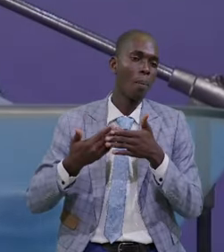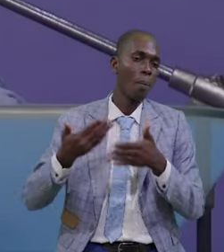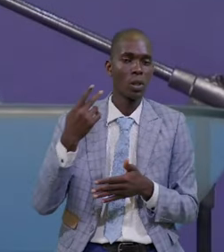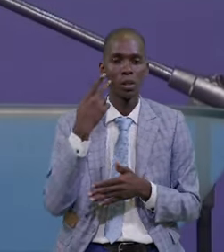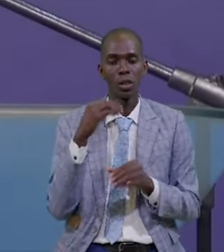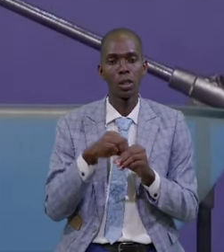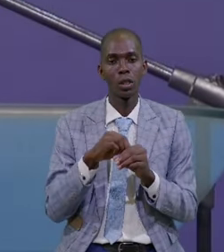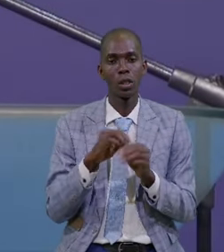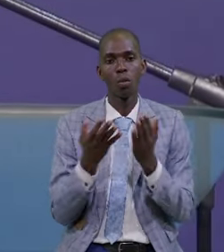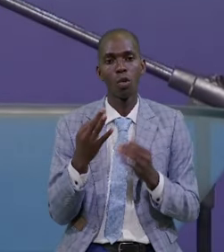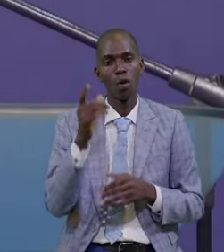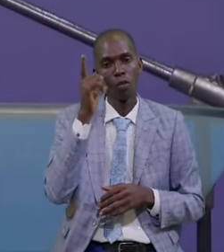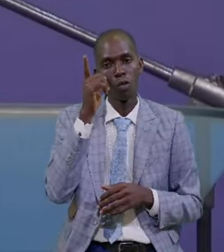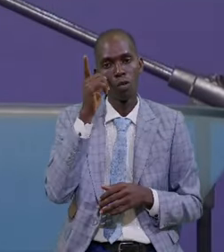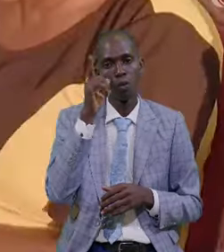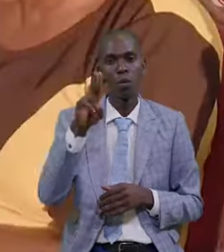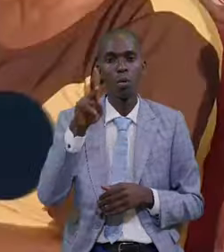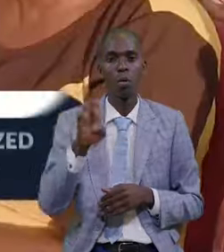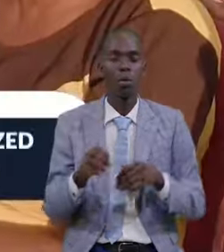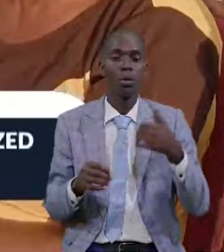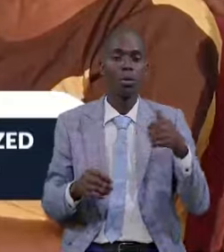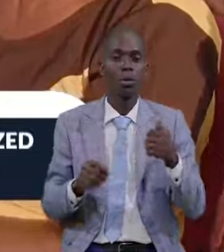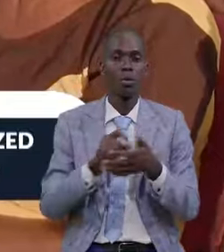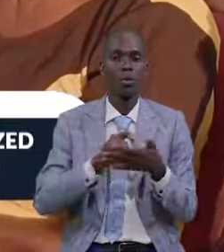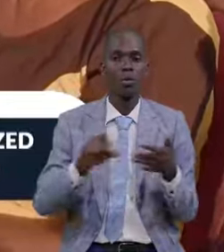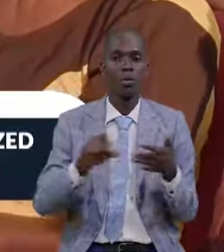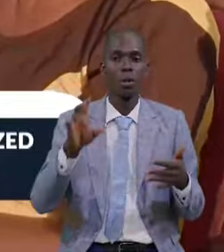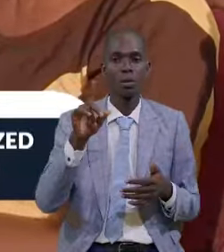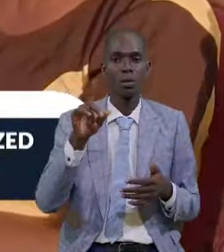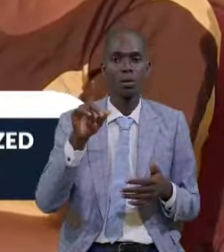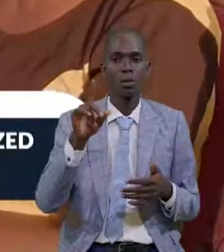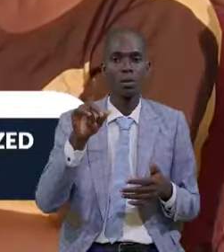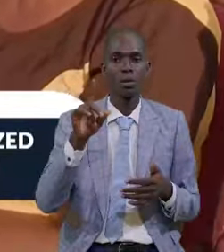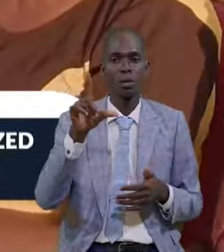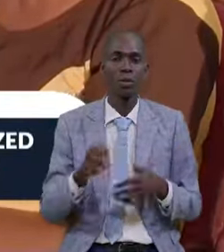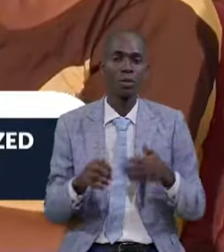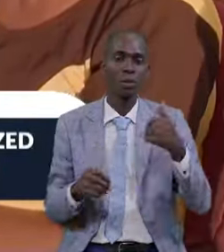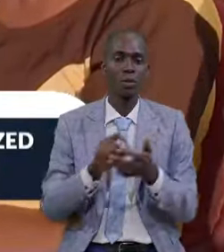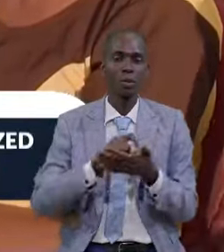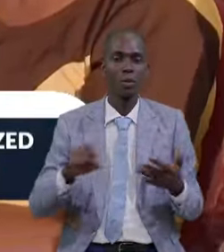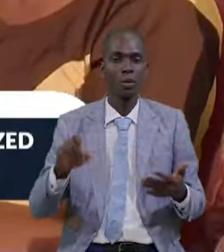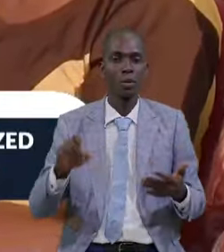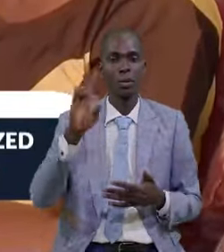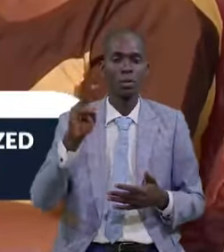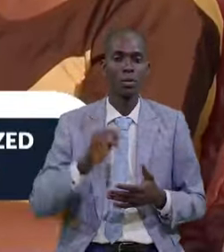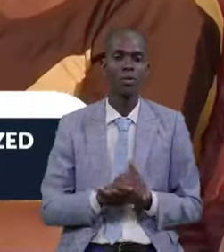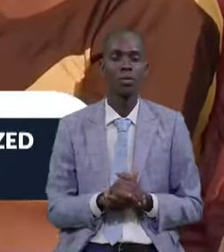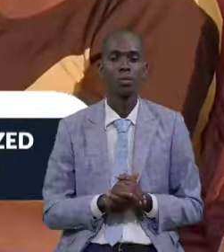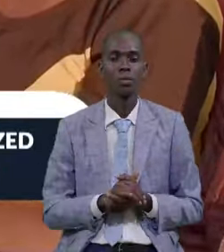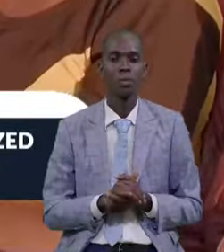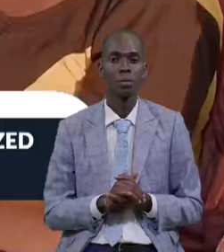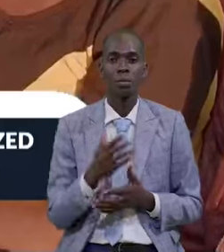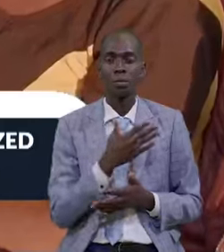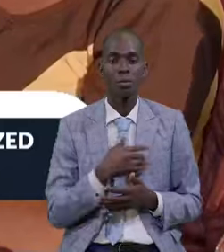chapter 10, reading from verse 17. Luke chapter 10, verse 17. And the